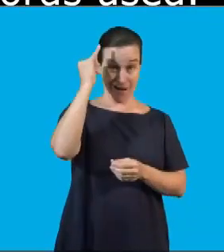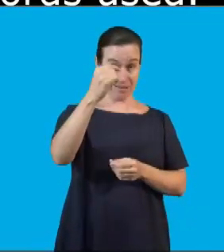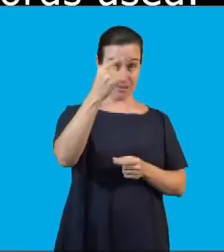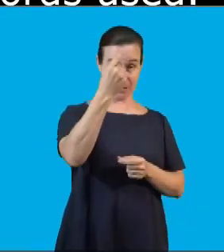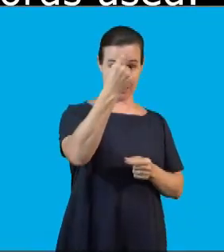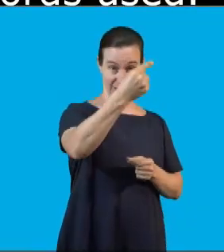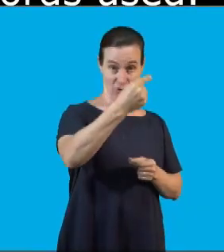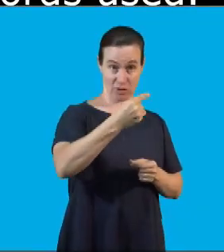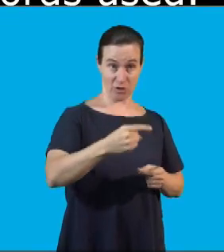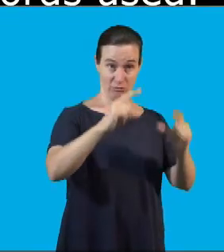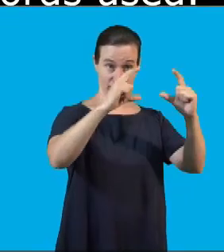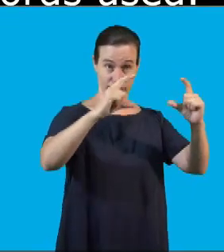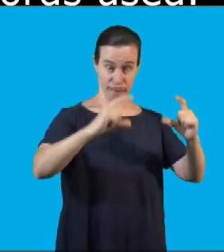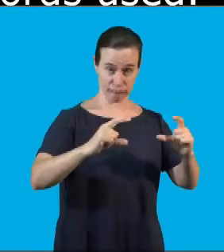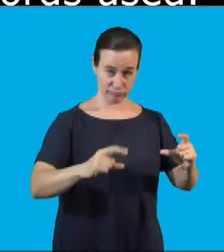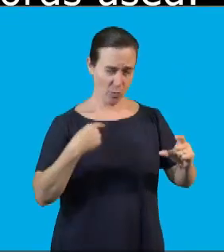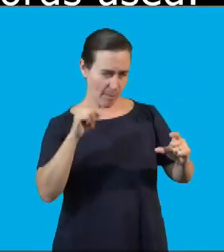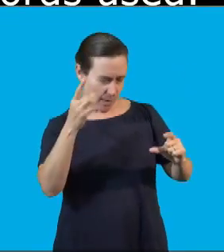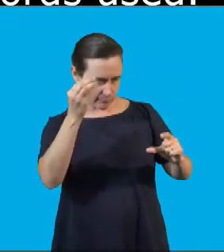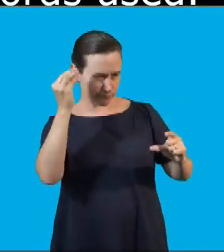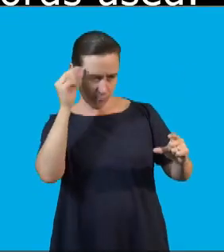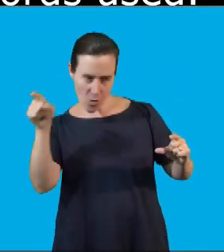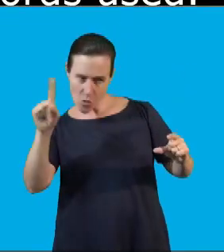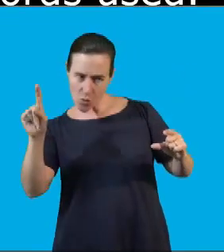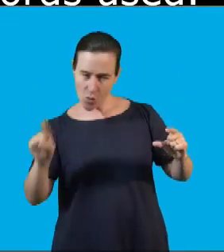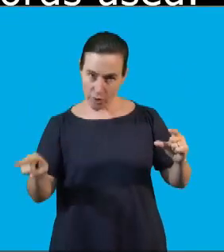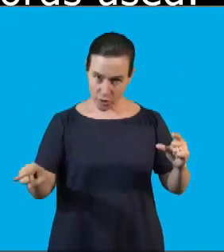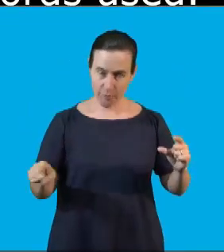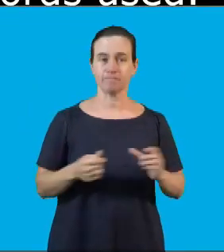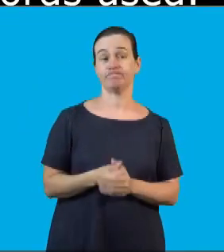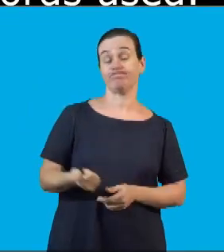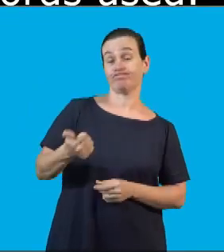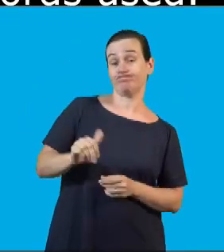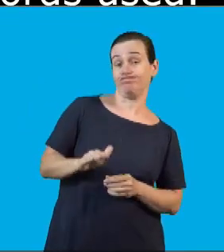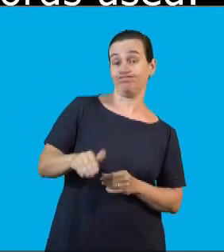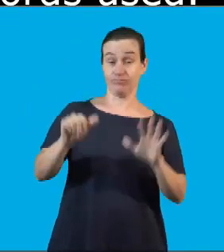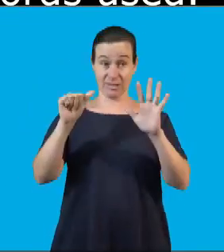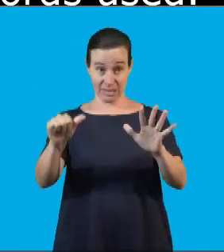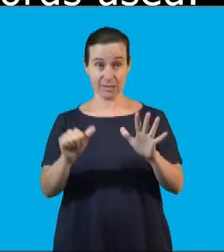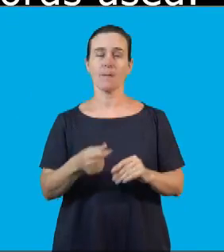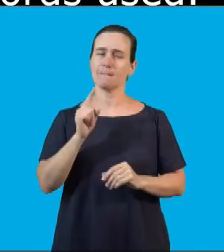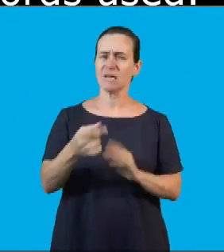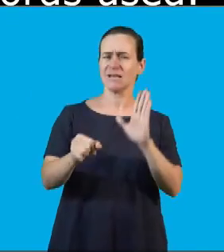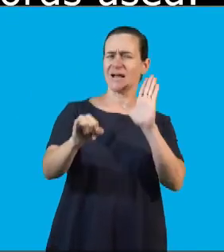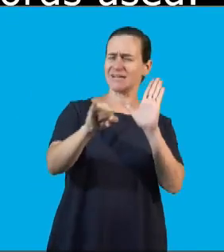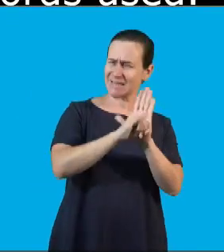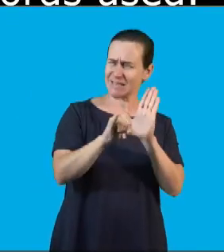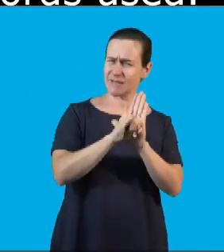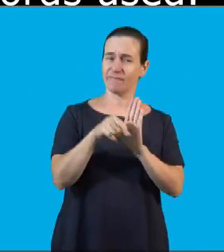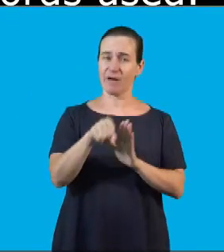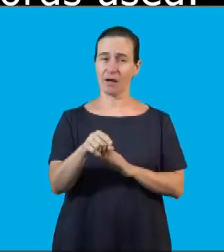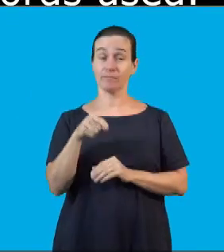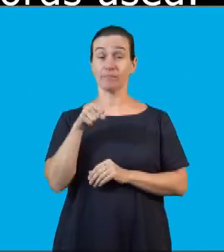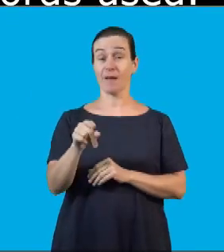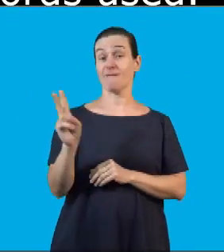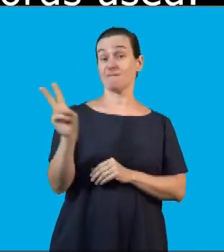in mind while you are rereading. Step 6 is answering the questions. Always identify and